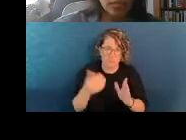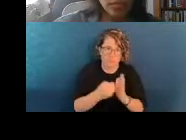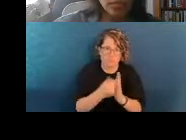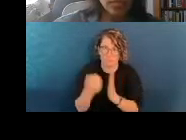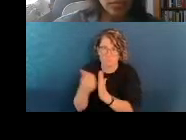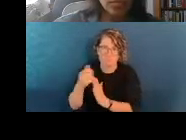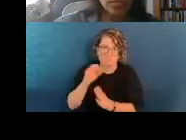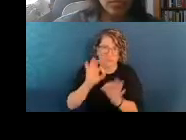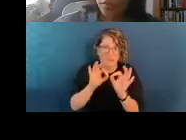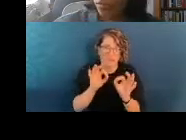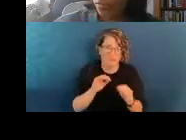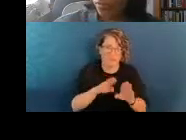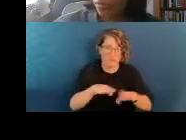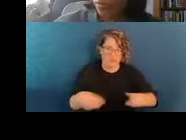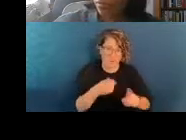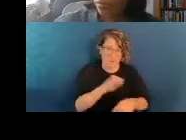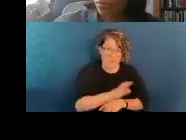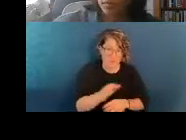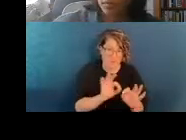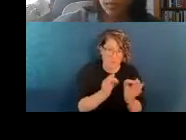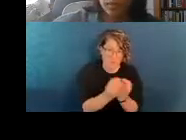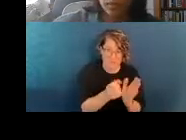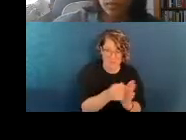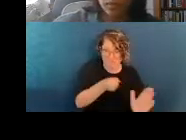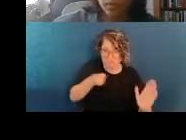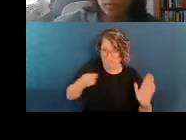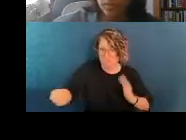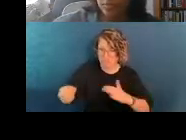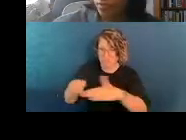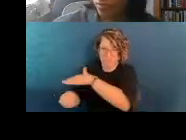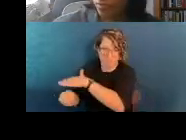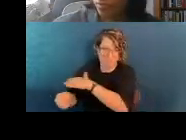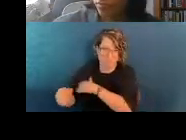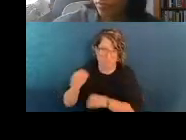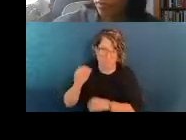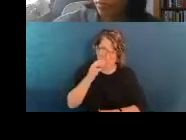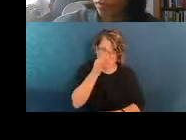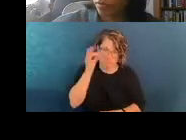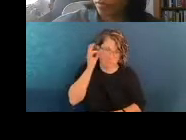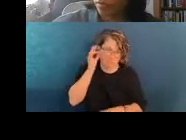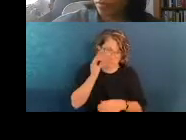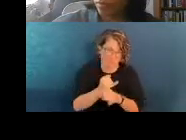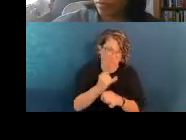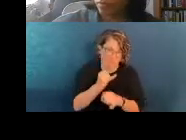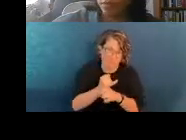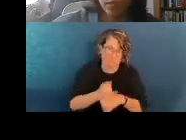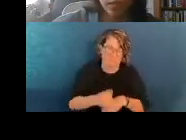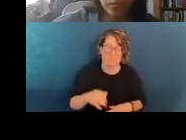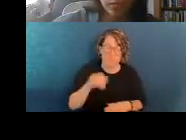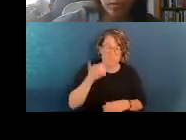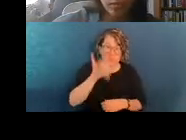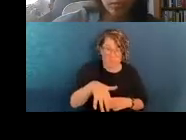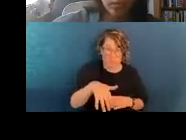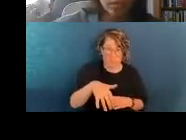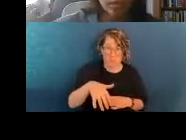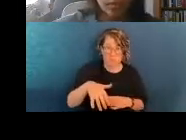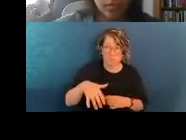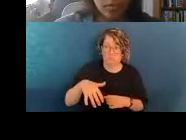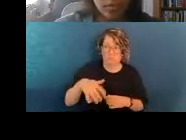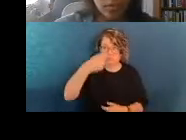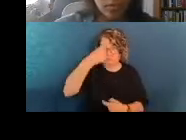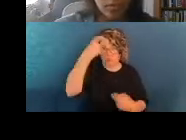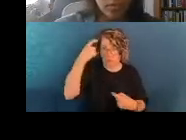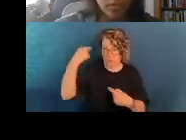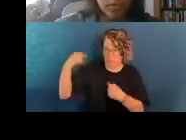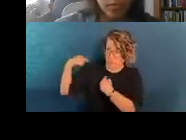of child welfare apprehensions that continue into the present day, have contributed to high rates of trauma, to loss of